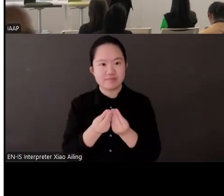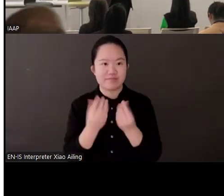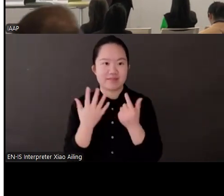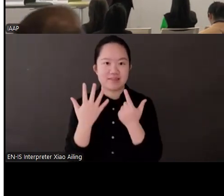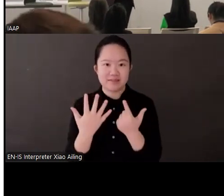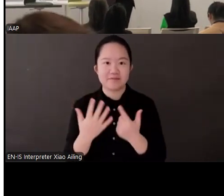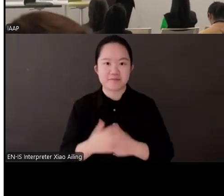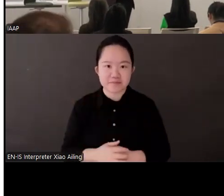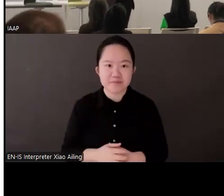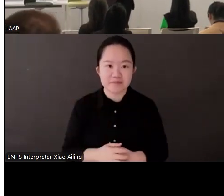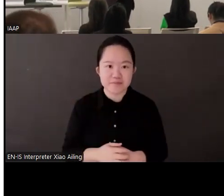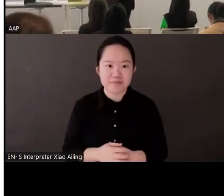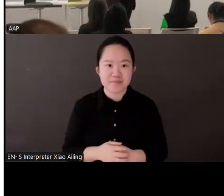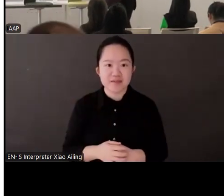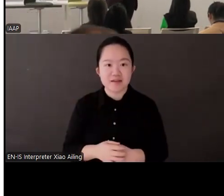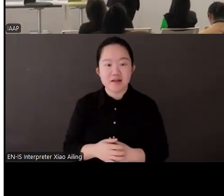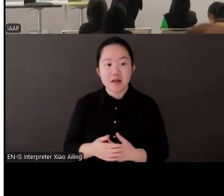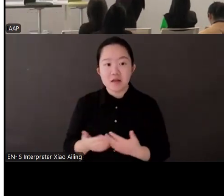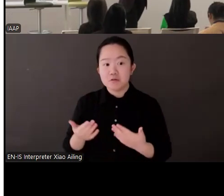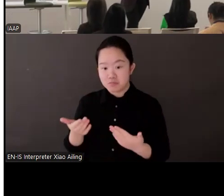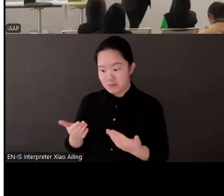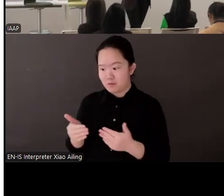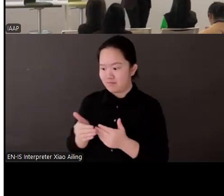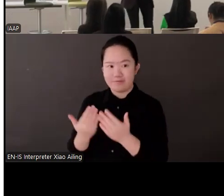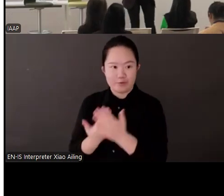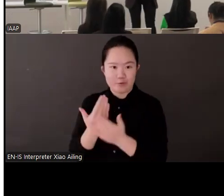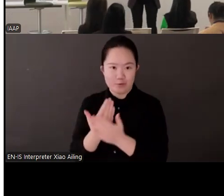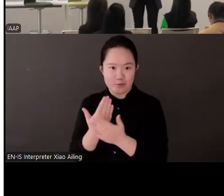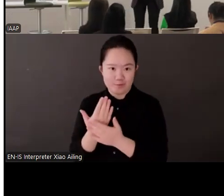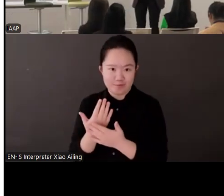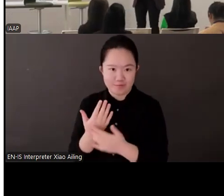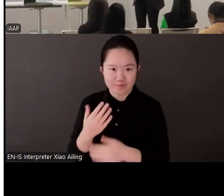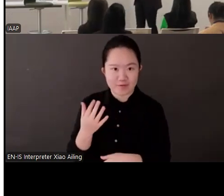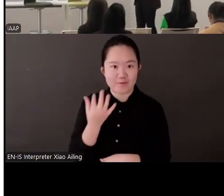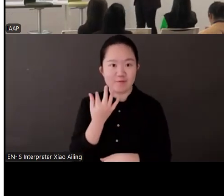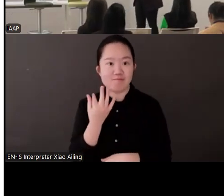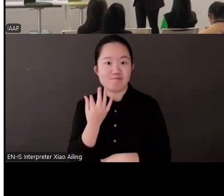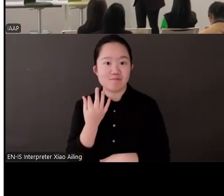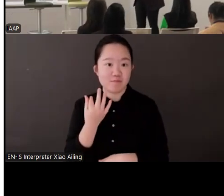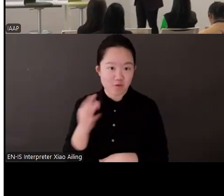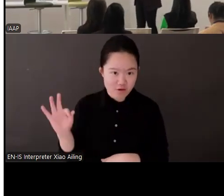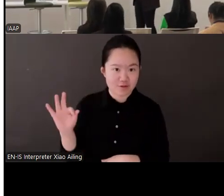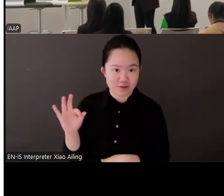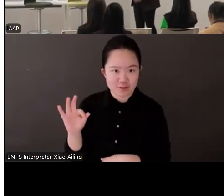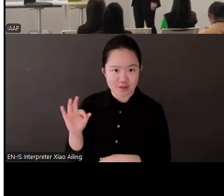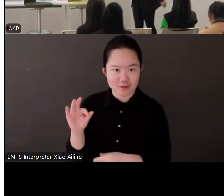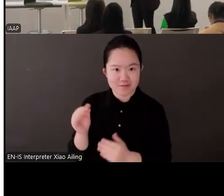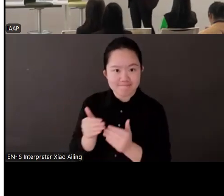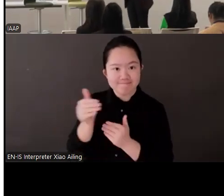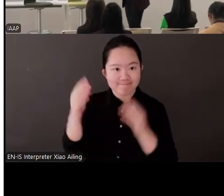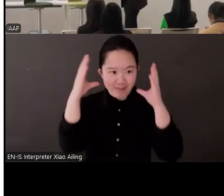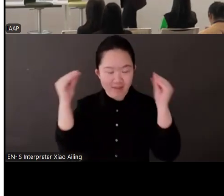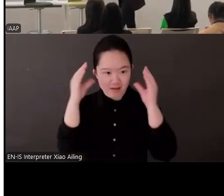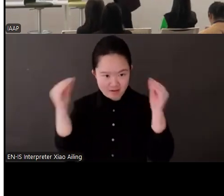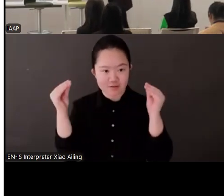the Dutch chapter with Dutch-speaking members. Sorry, let's move on. So this